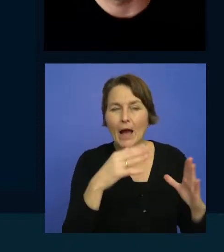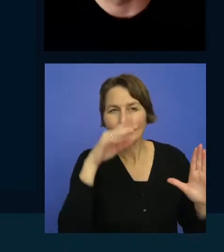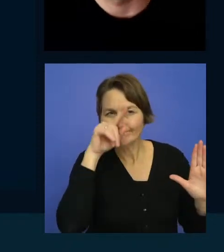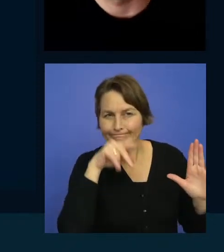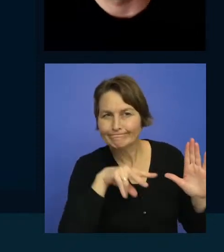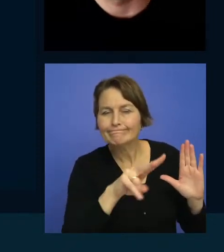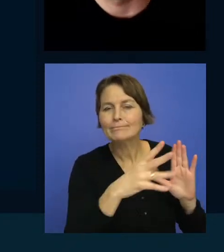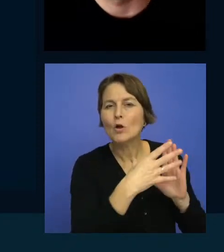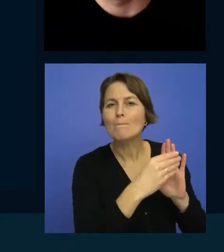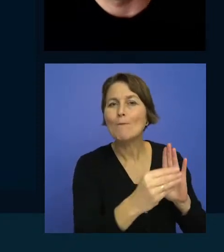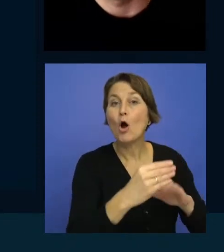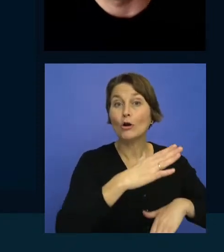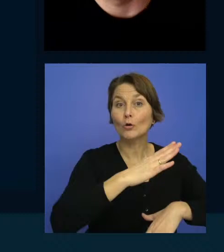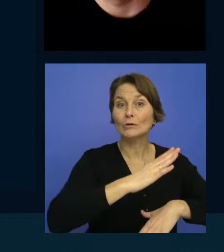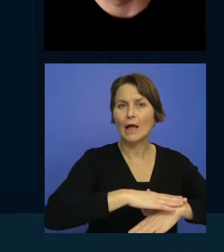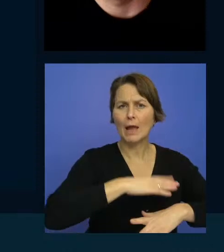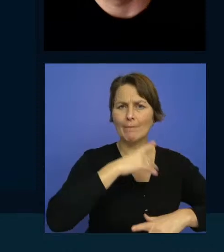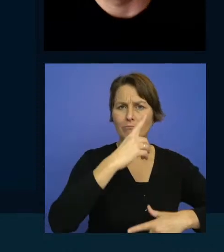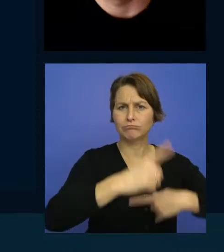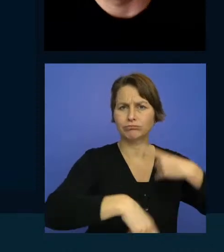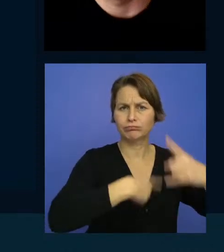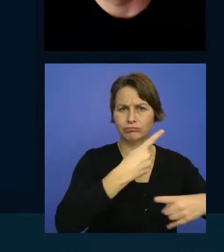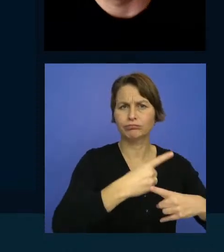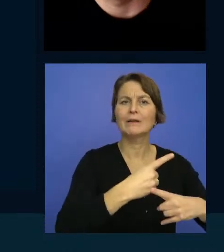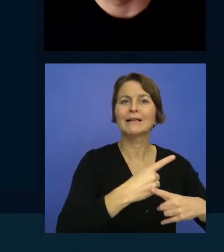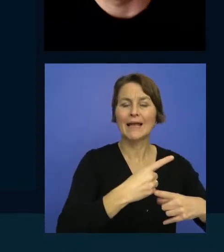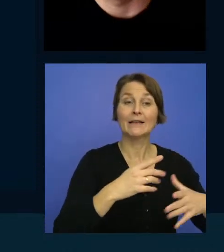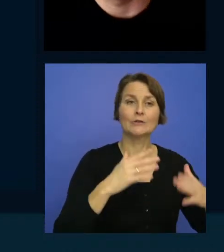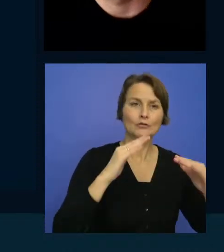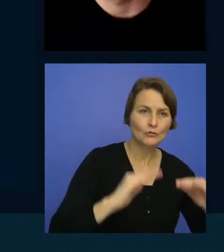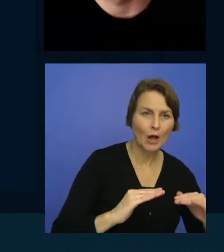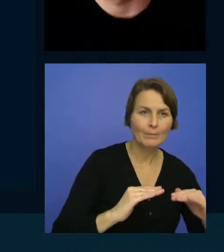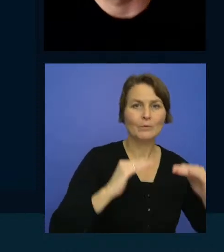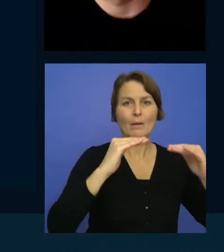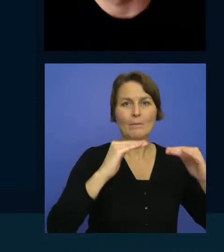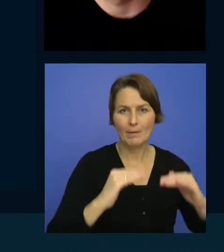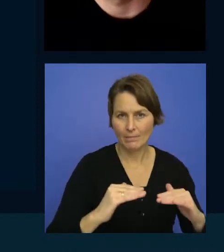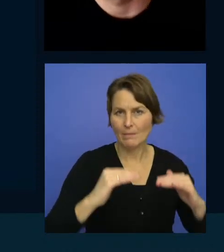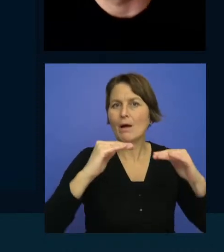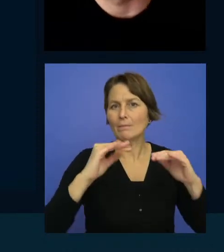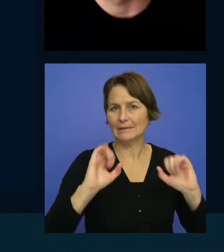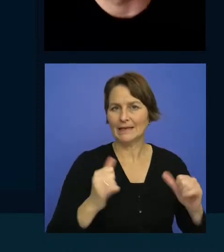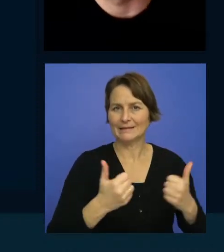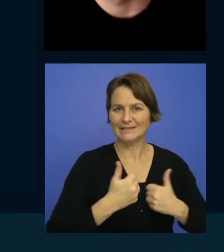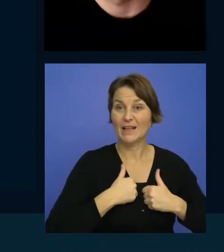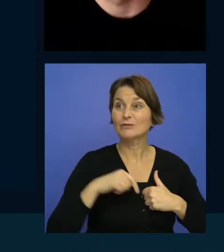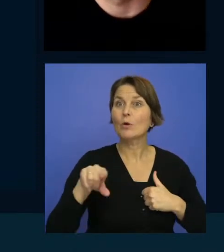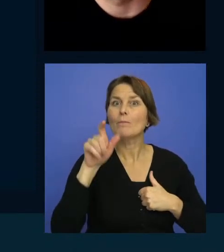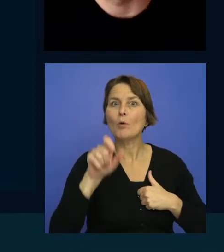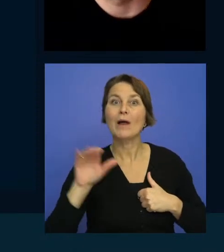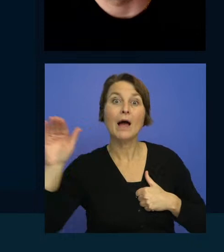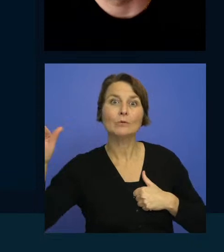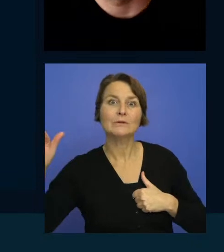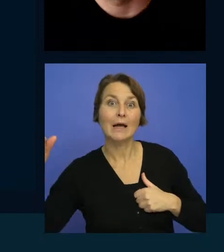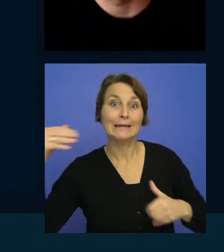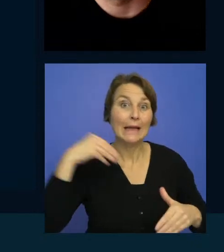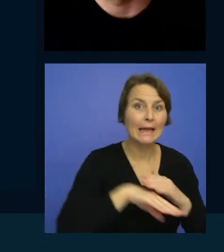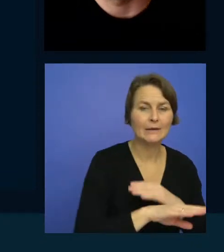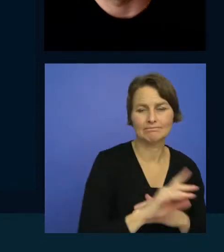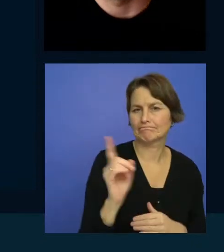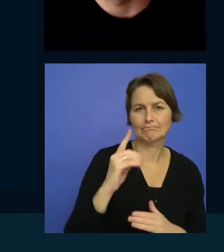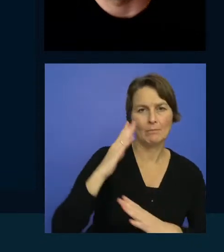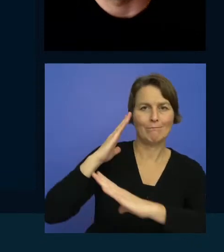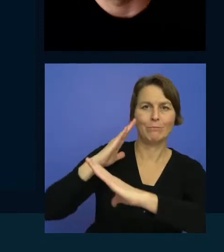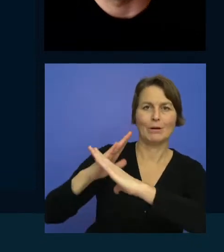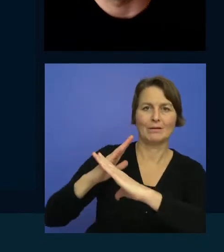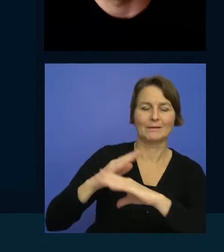that no one has access to data they shouldn't. Using native integration with Power BI, she can author and